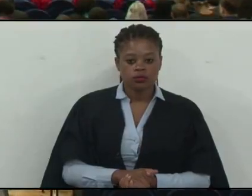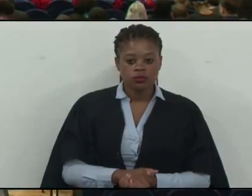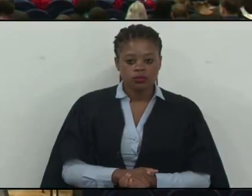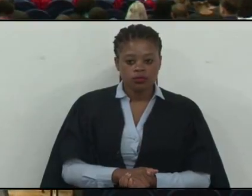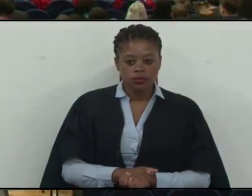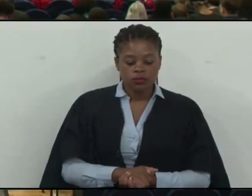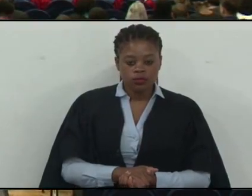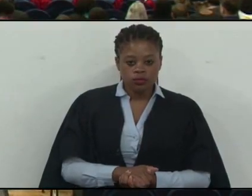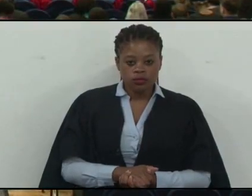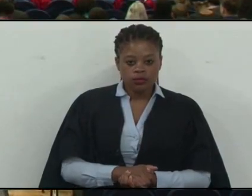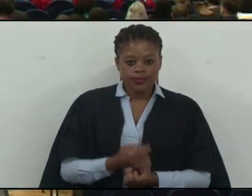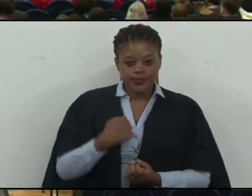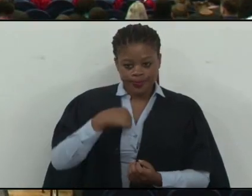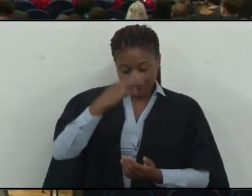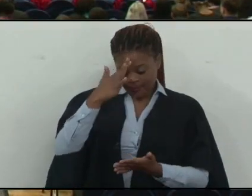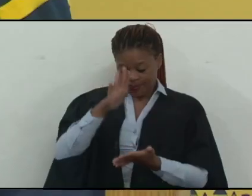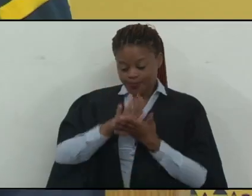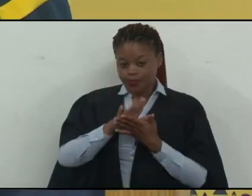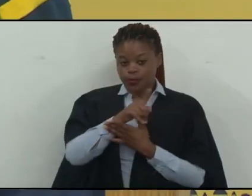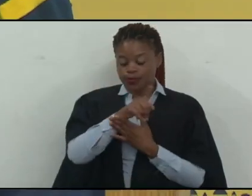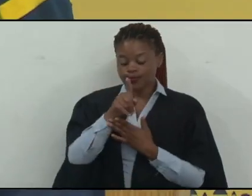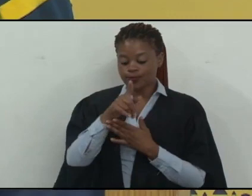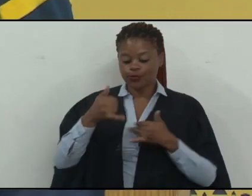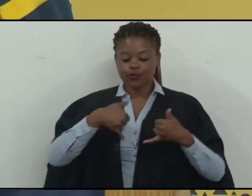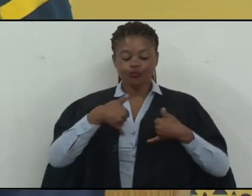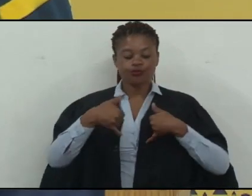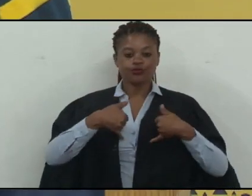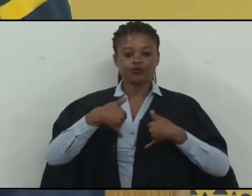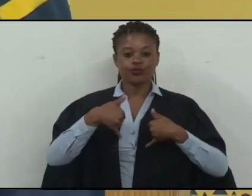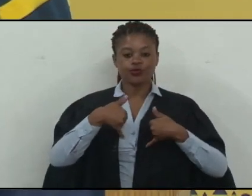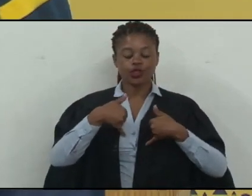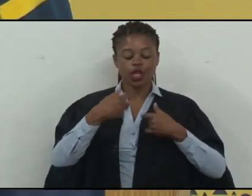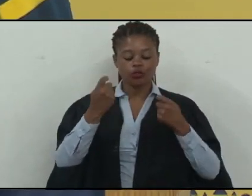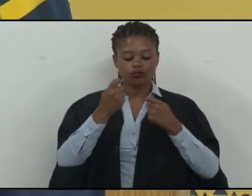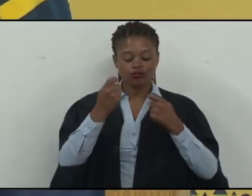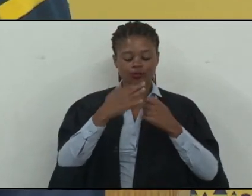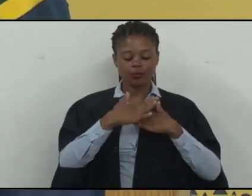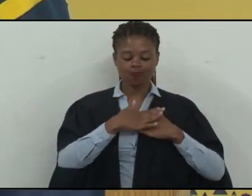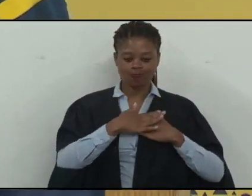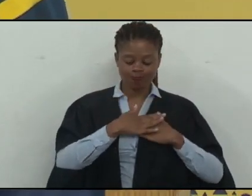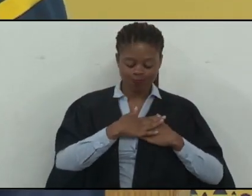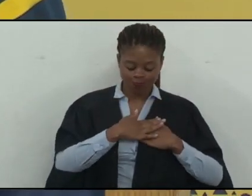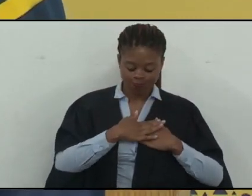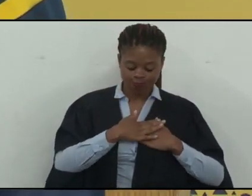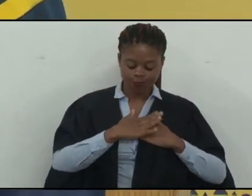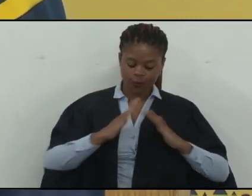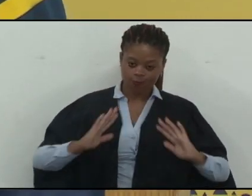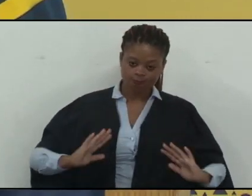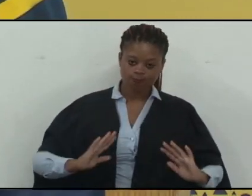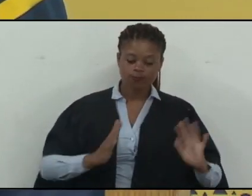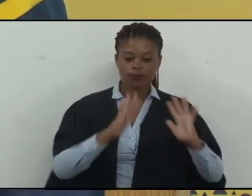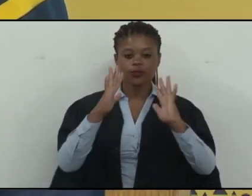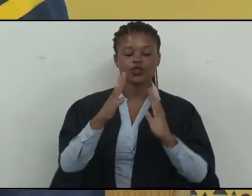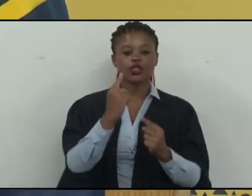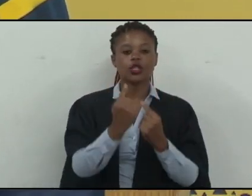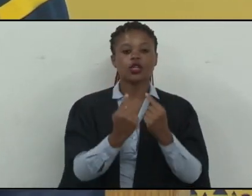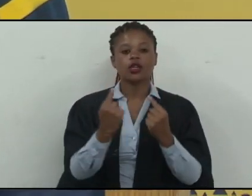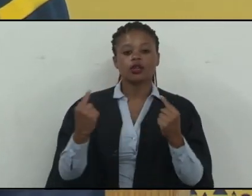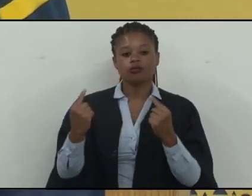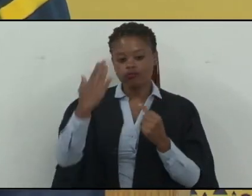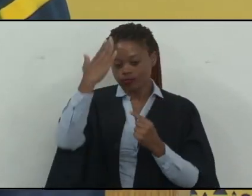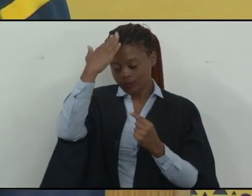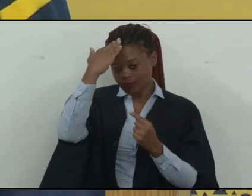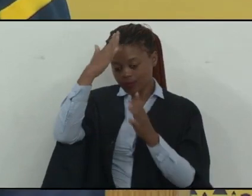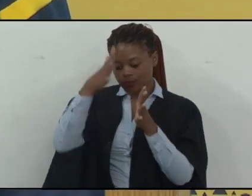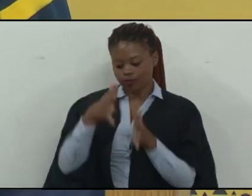We trust that you will enjoy the ceremony and a hearty word of congratulations to each and every